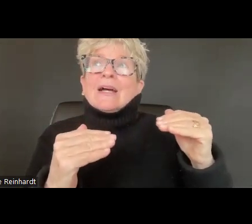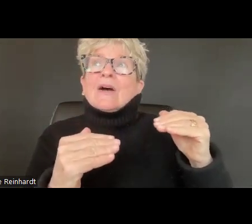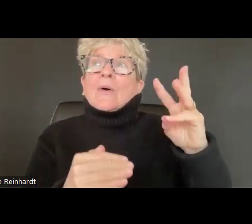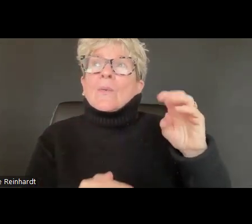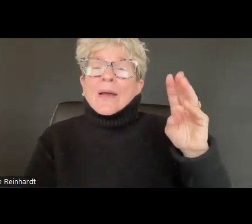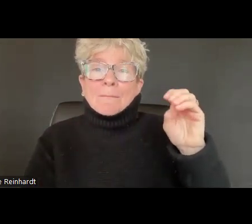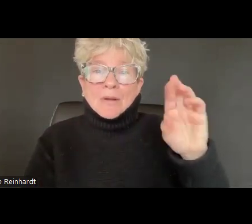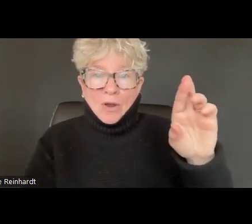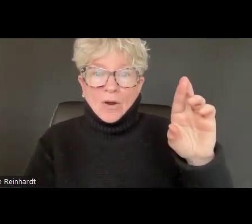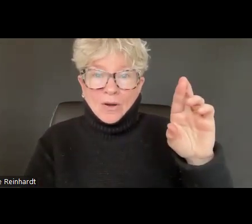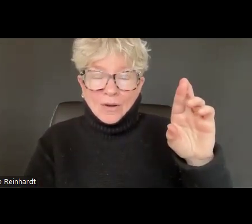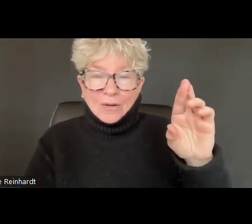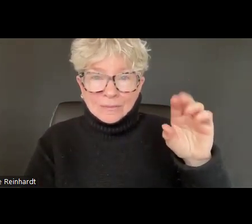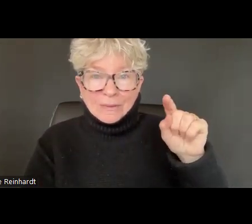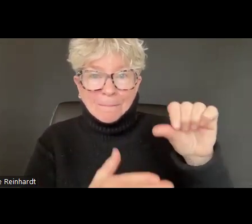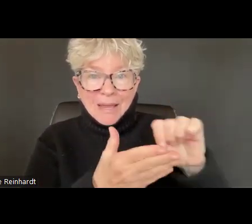to follow along.